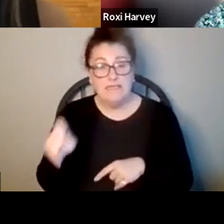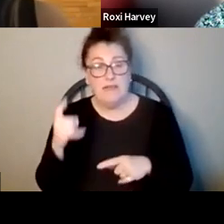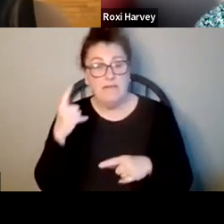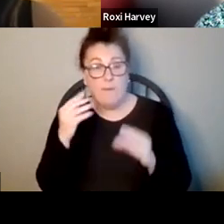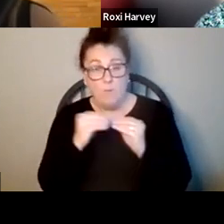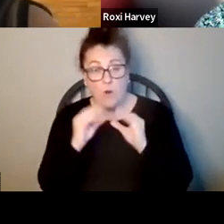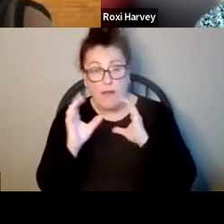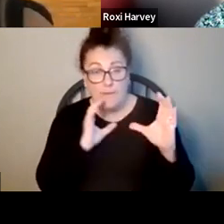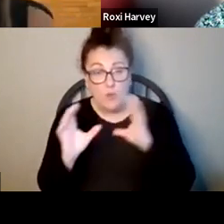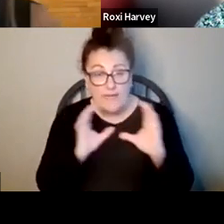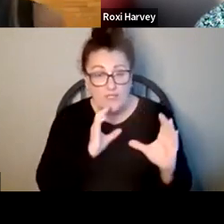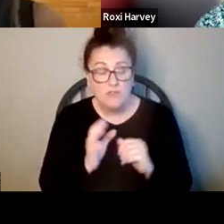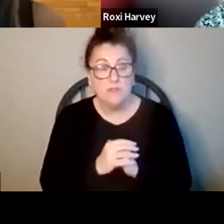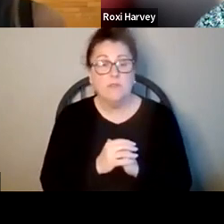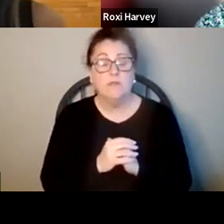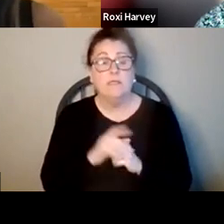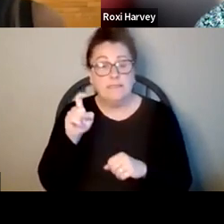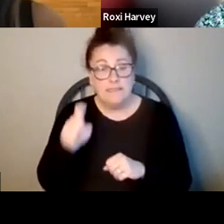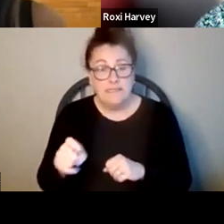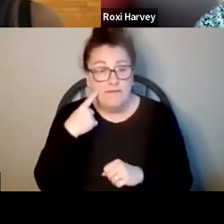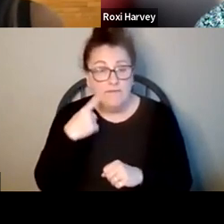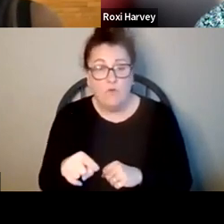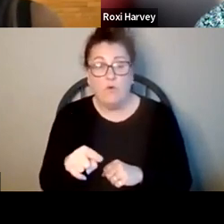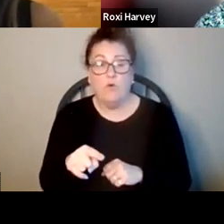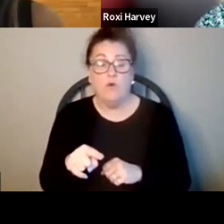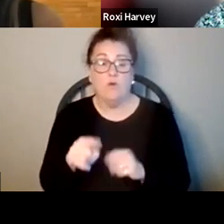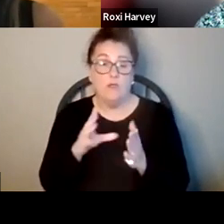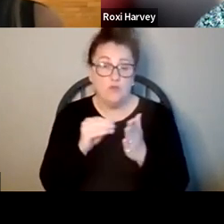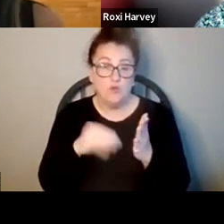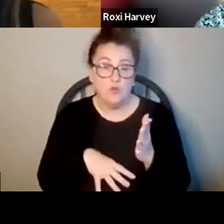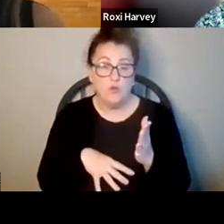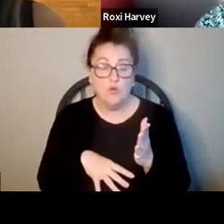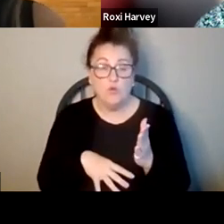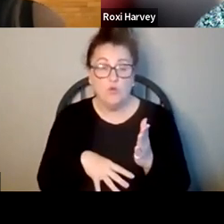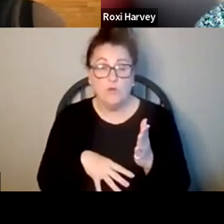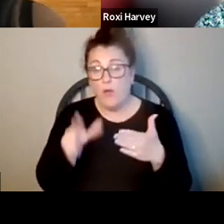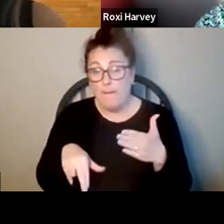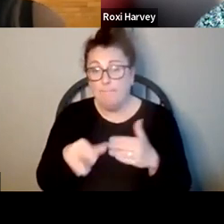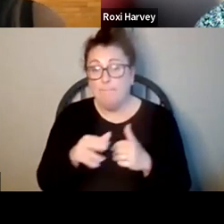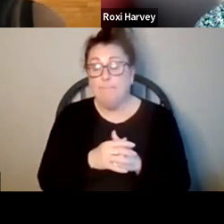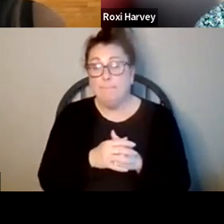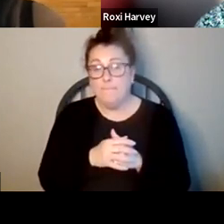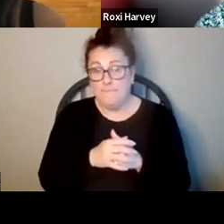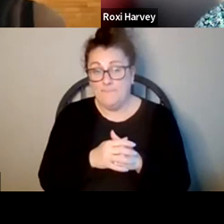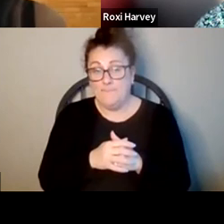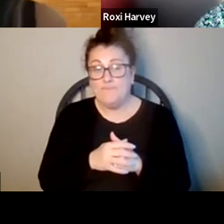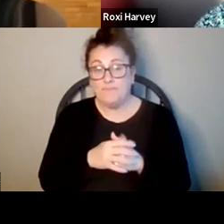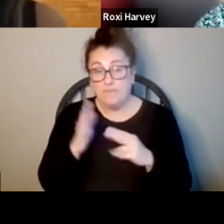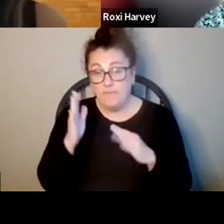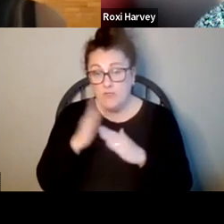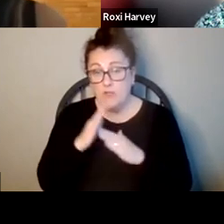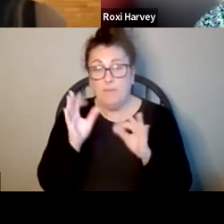communications. It validated the need for proven records of student outcomes as being two of the top